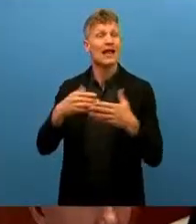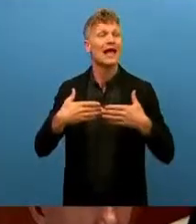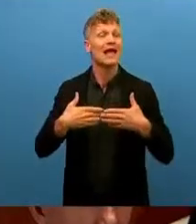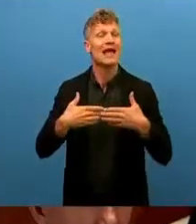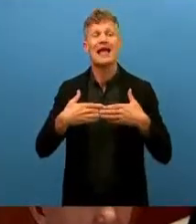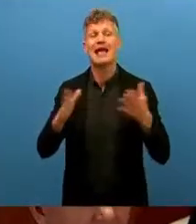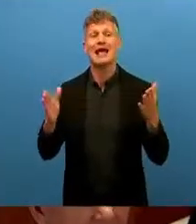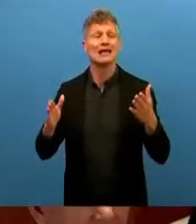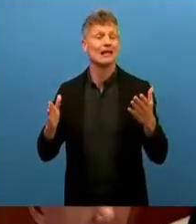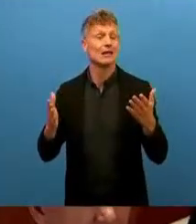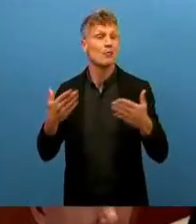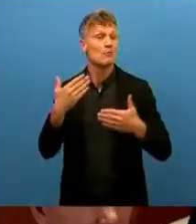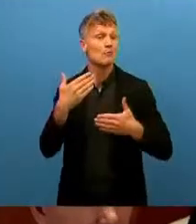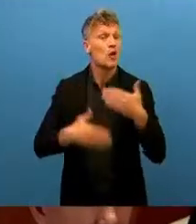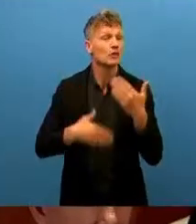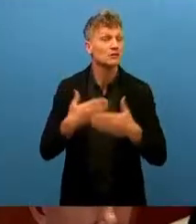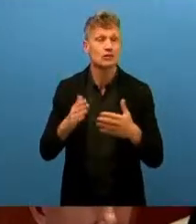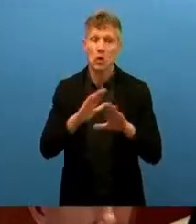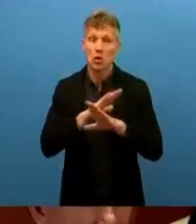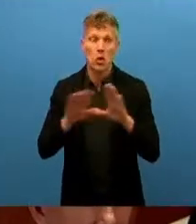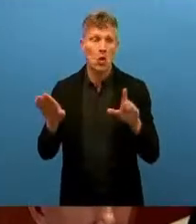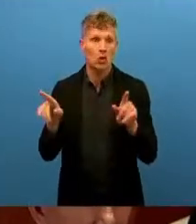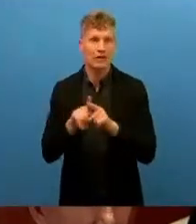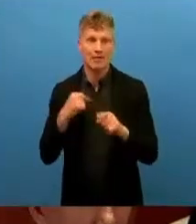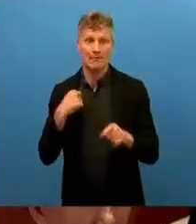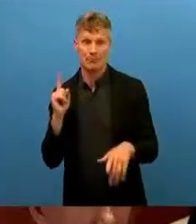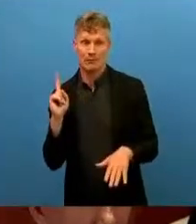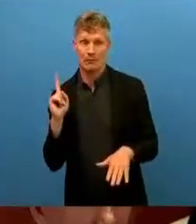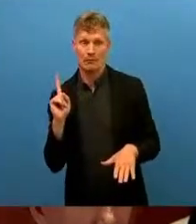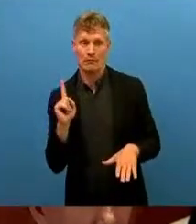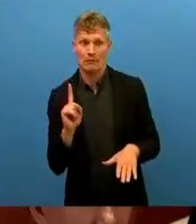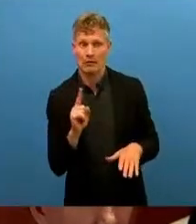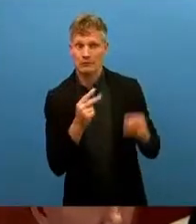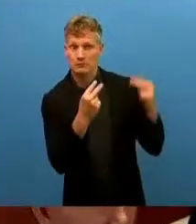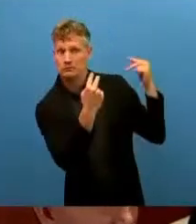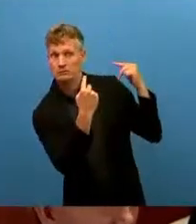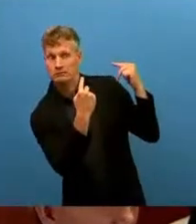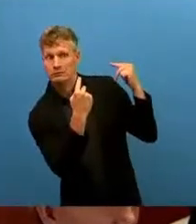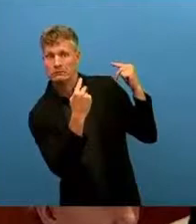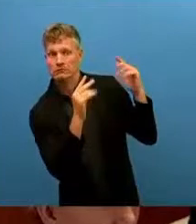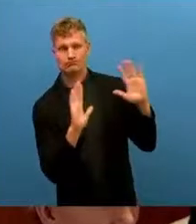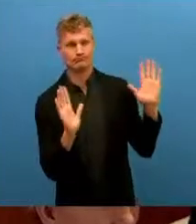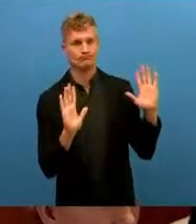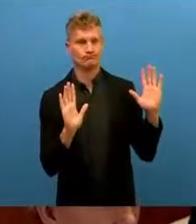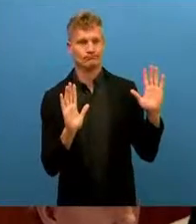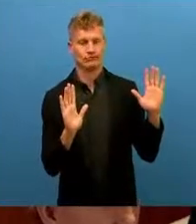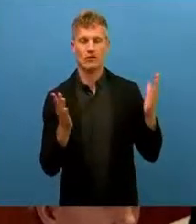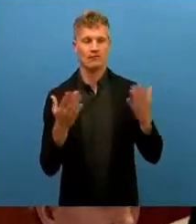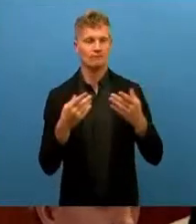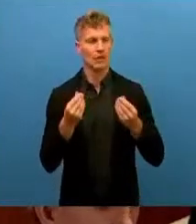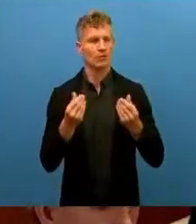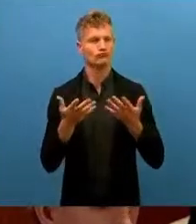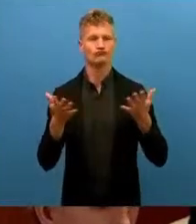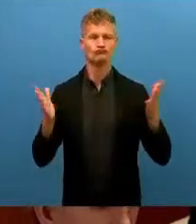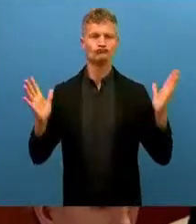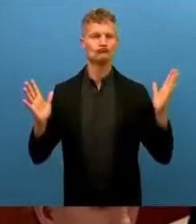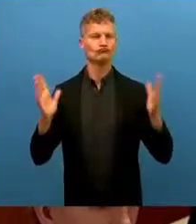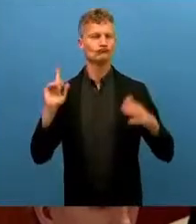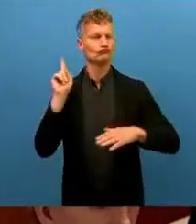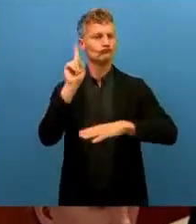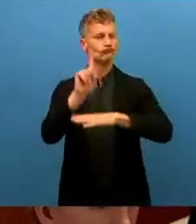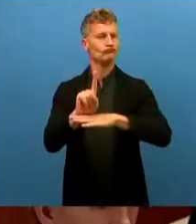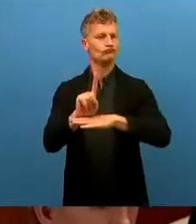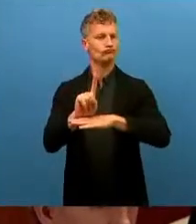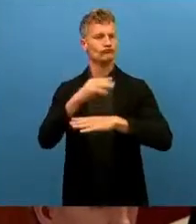fear, reprisals, and discrimination. Let's work forward together. Let's co-create a future based